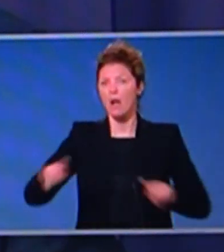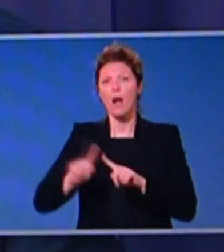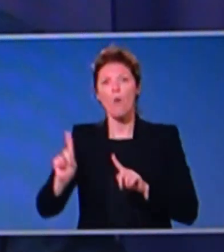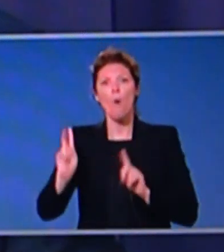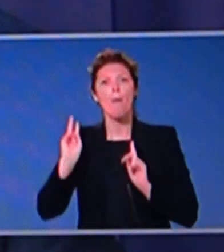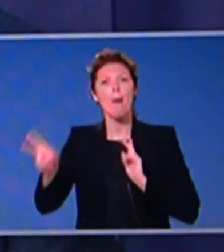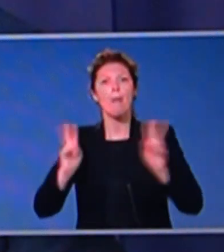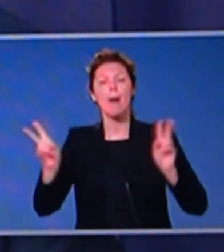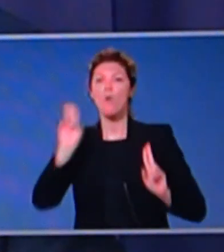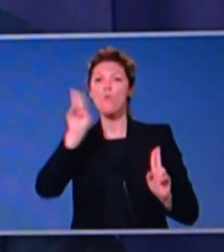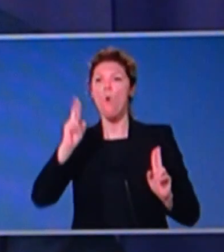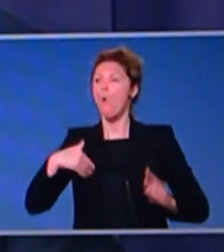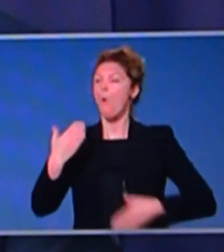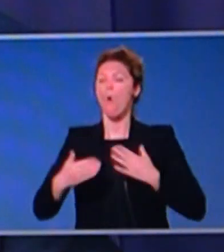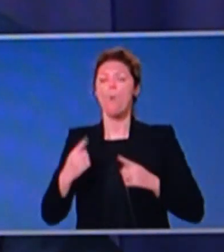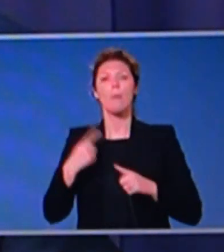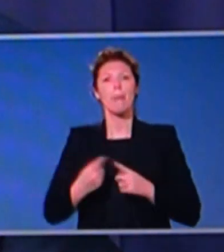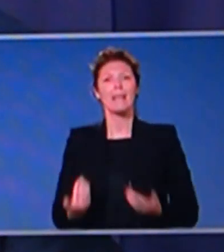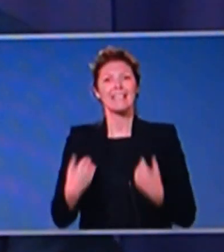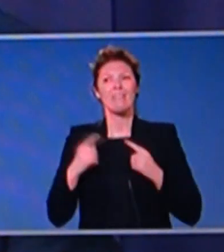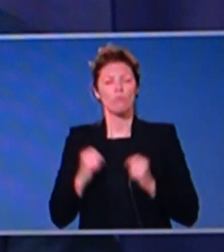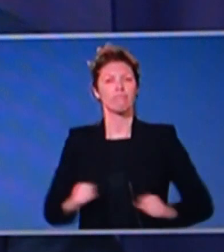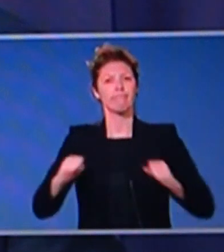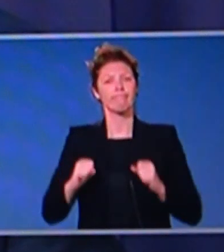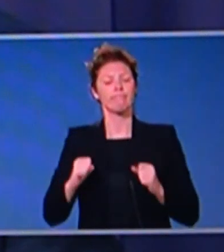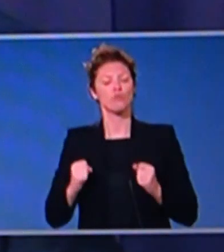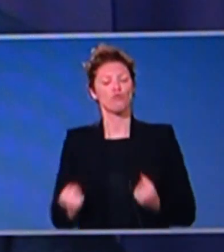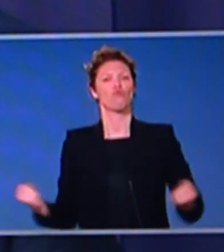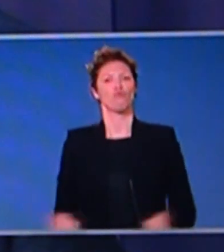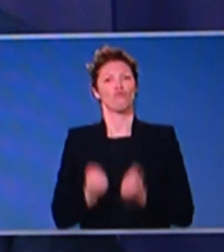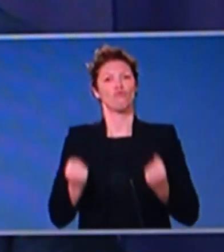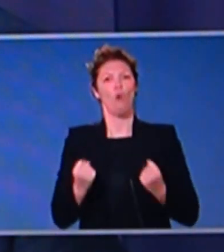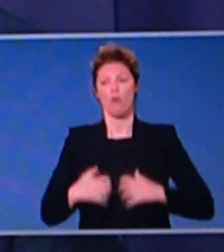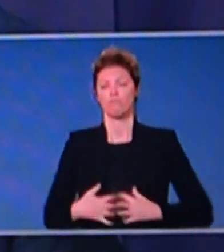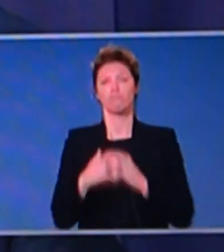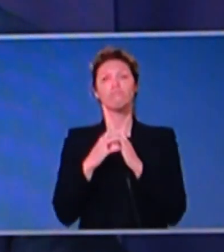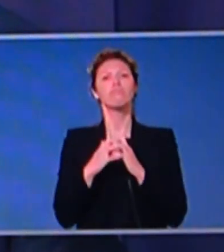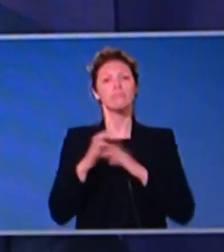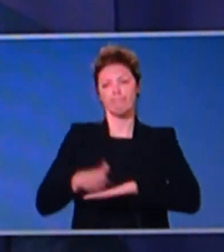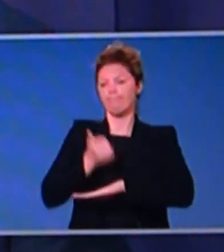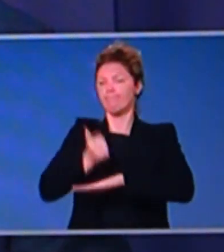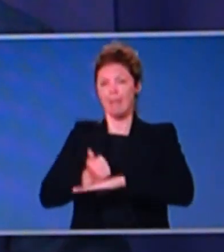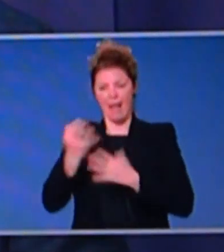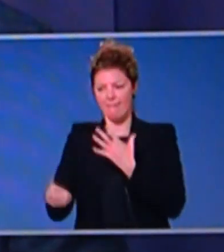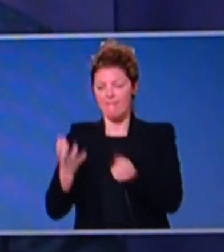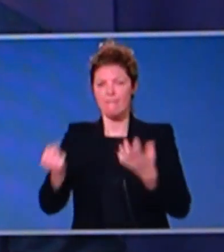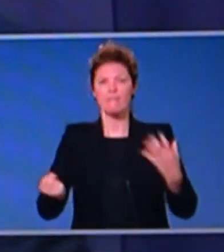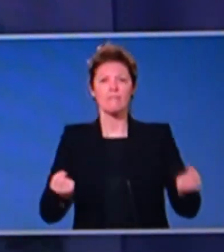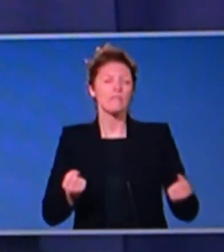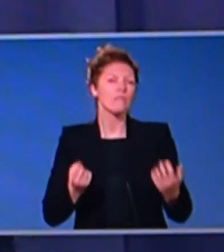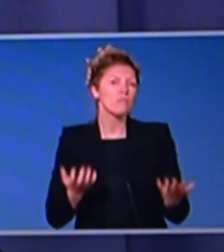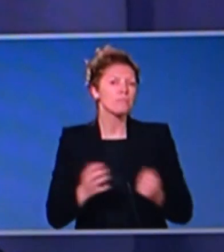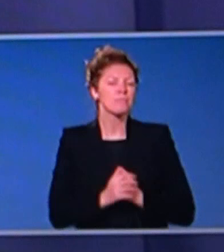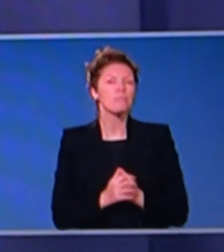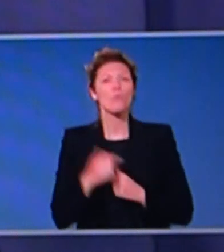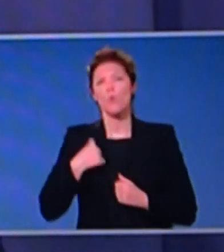where we were and to make us even stronger beyond that. And that's what our government will always stand for, and the policies that support that. Now, just as we leave, I just